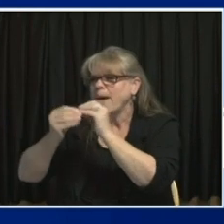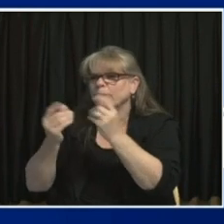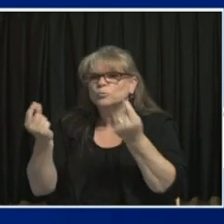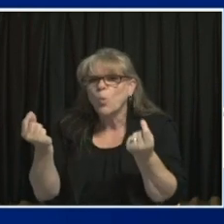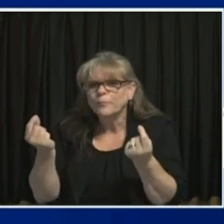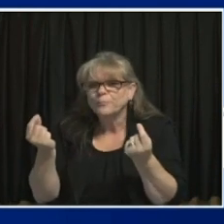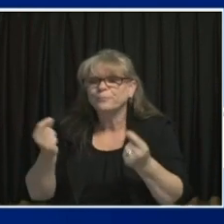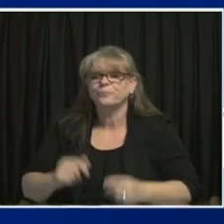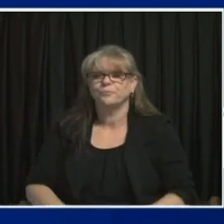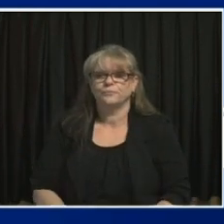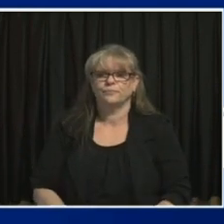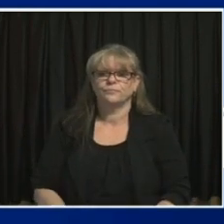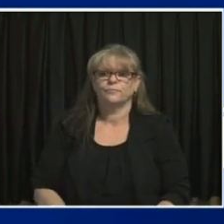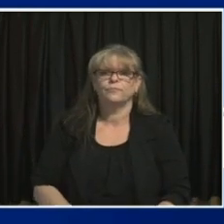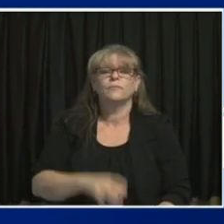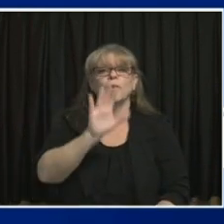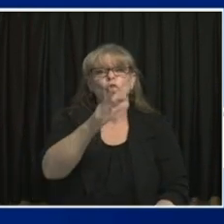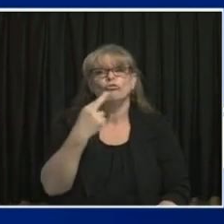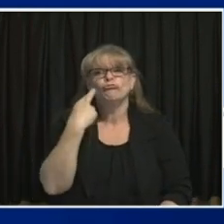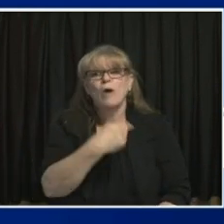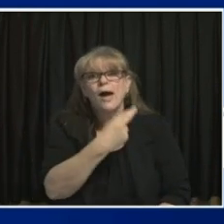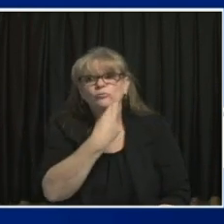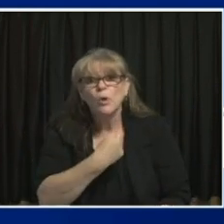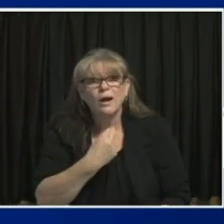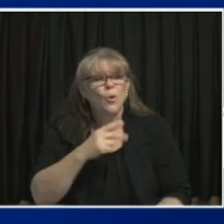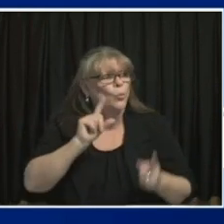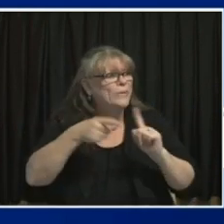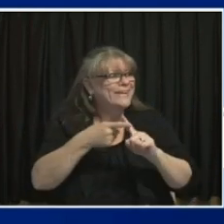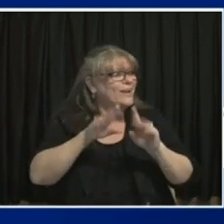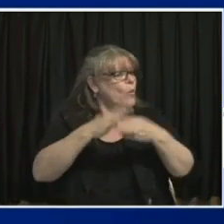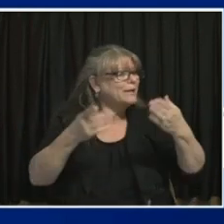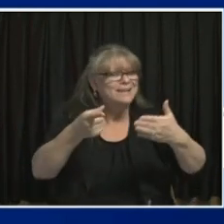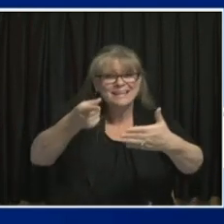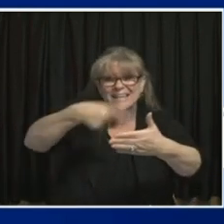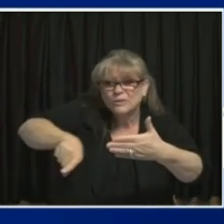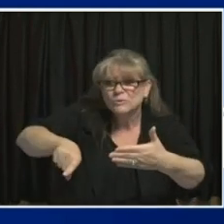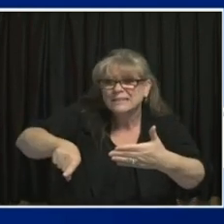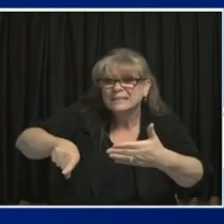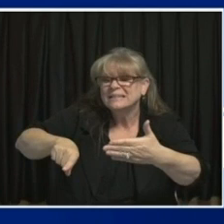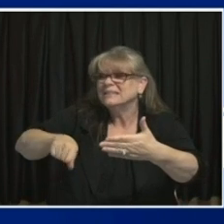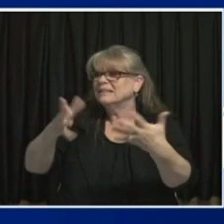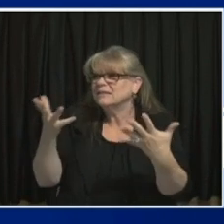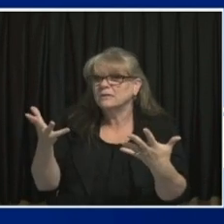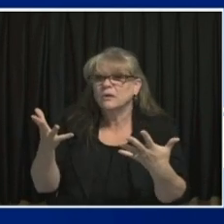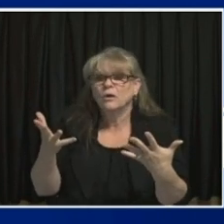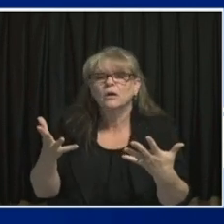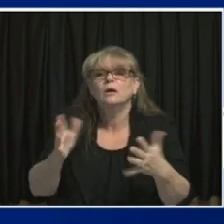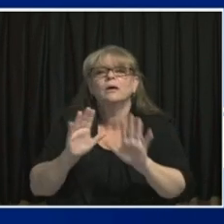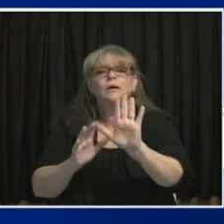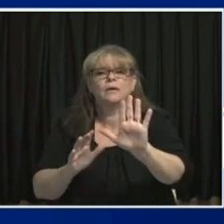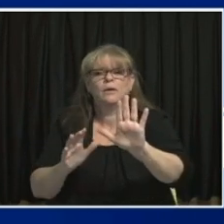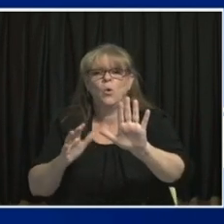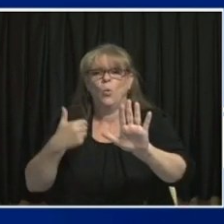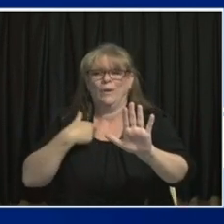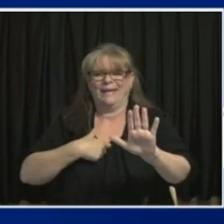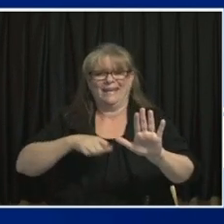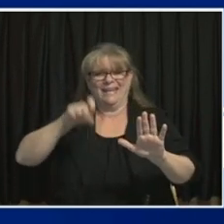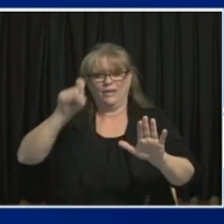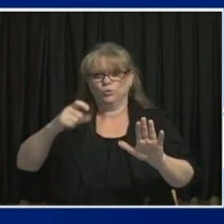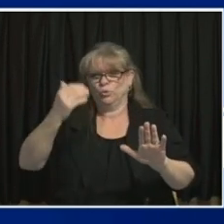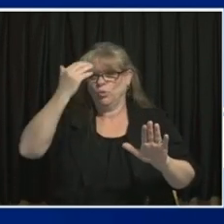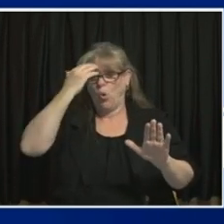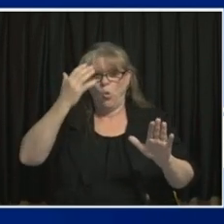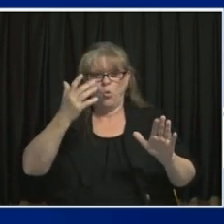a week or two only to have to close again. So we need a very good indication from the data about the sustainability of